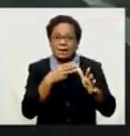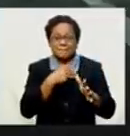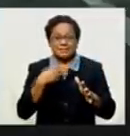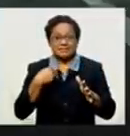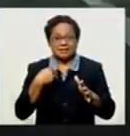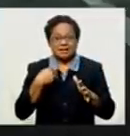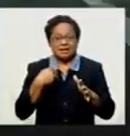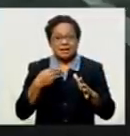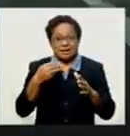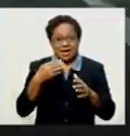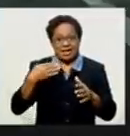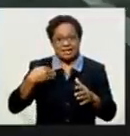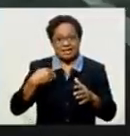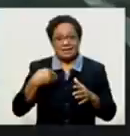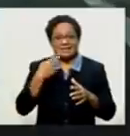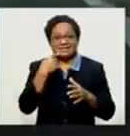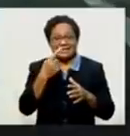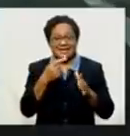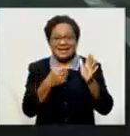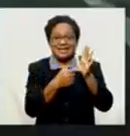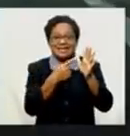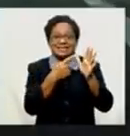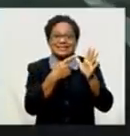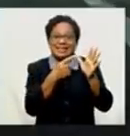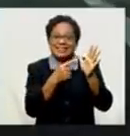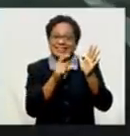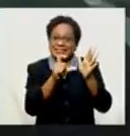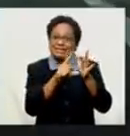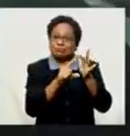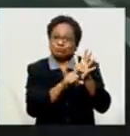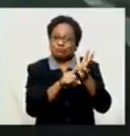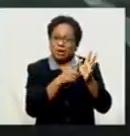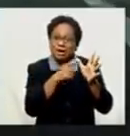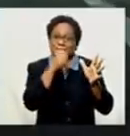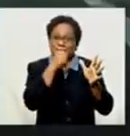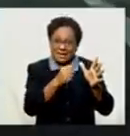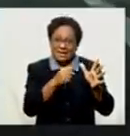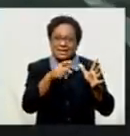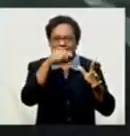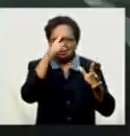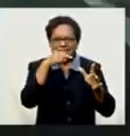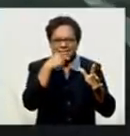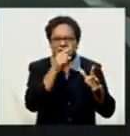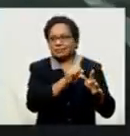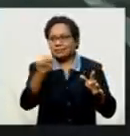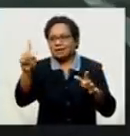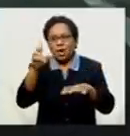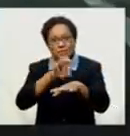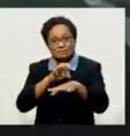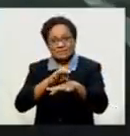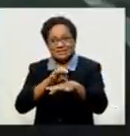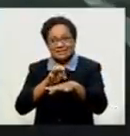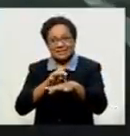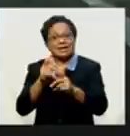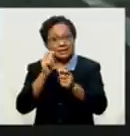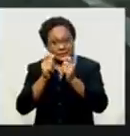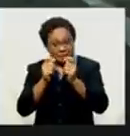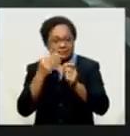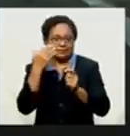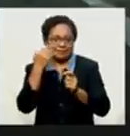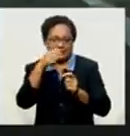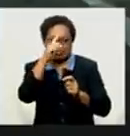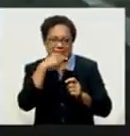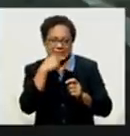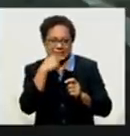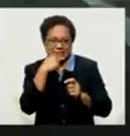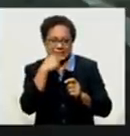announced that the Tadirua man or the Navy officer presented with COVID-19 symptoms to the Nuffield Health Centre in Tamavua.